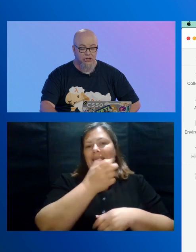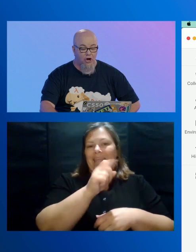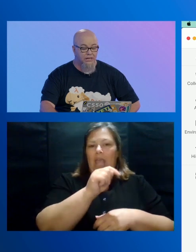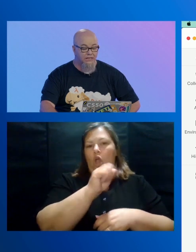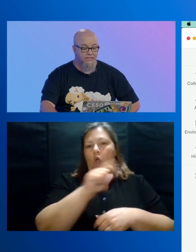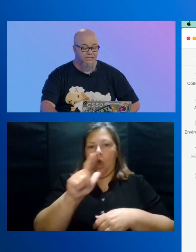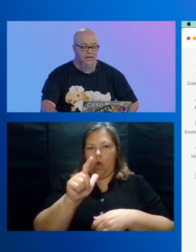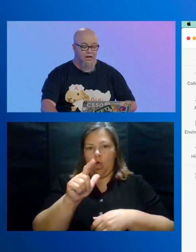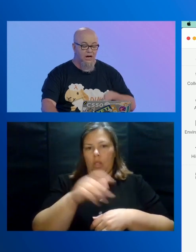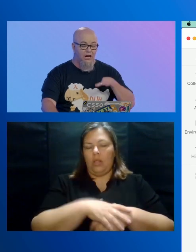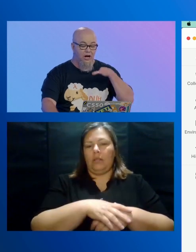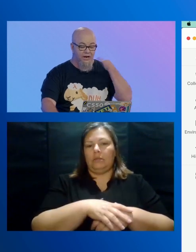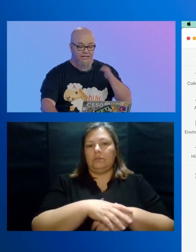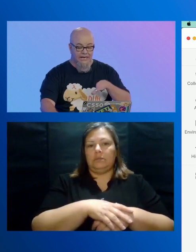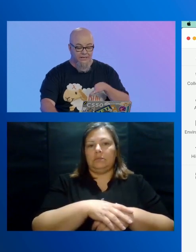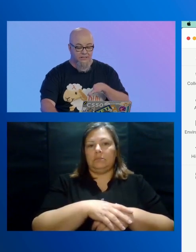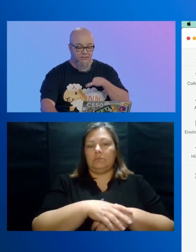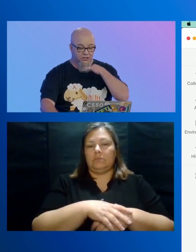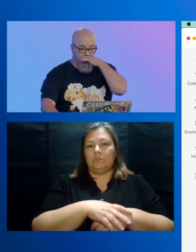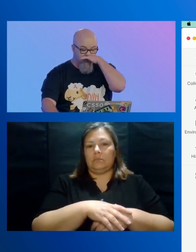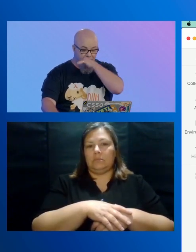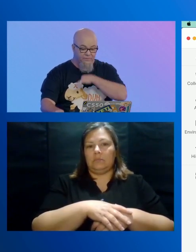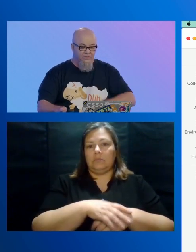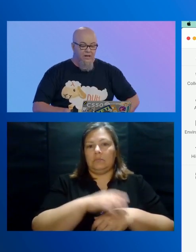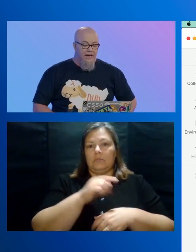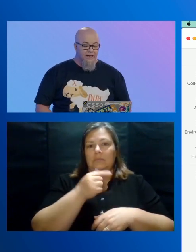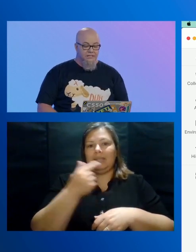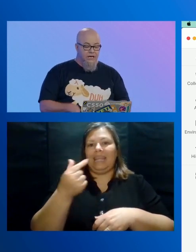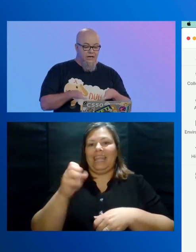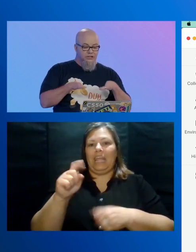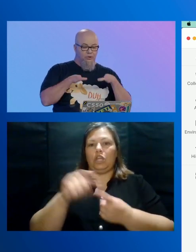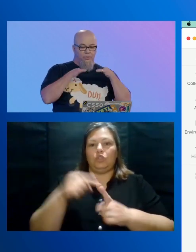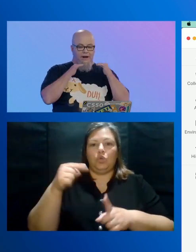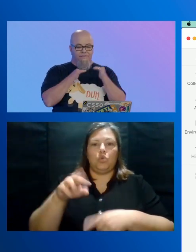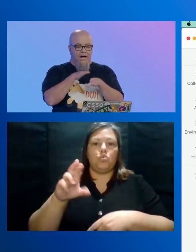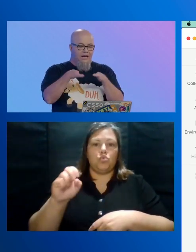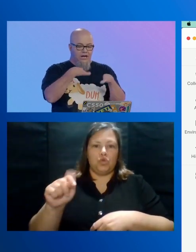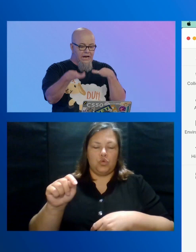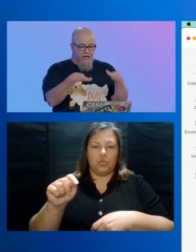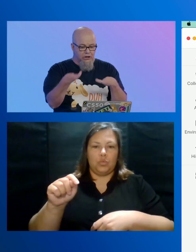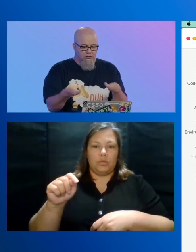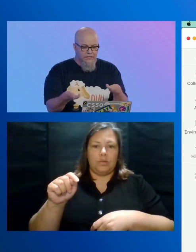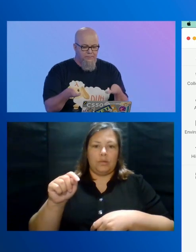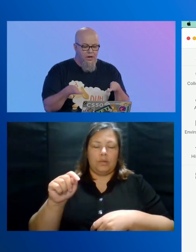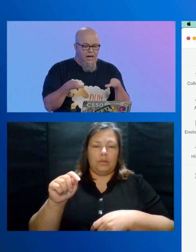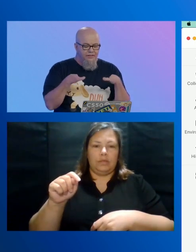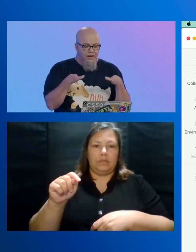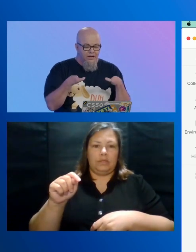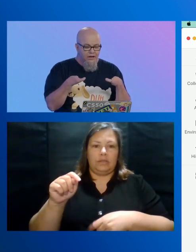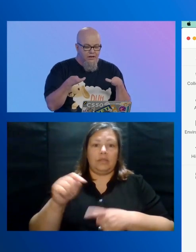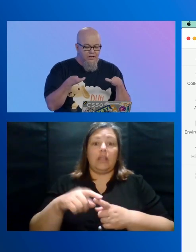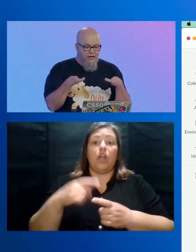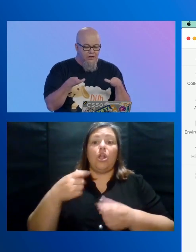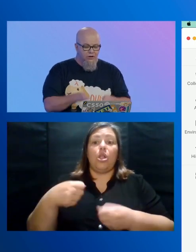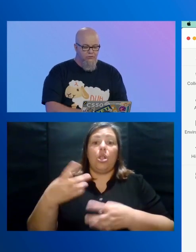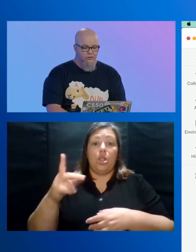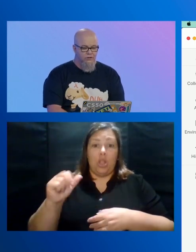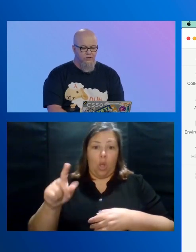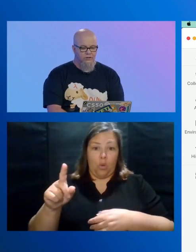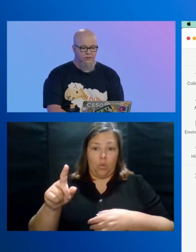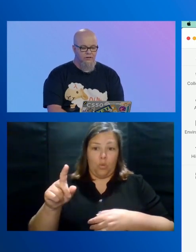I'm just calling this on a get to the root. And so what I've got, and it loads up, and then,